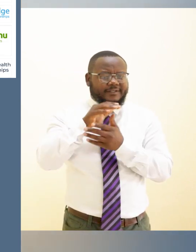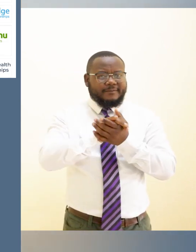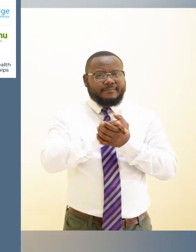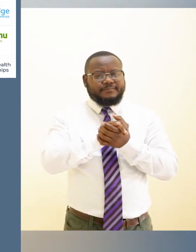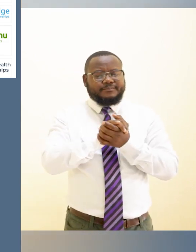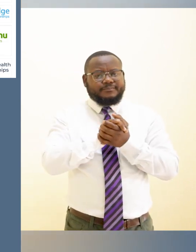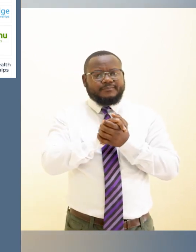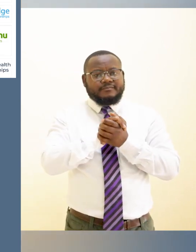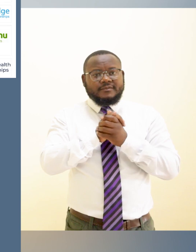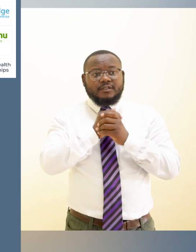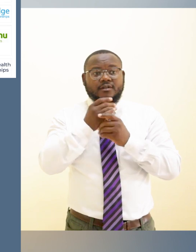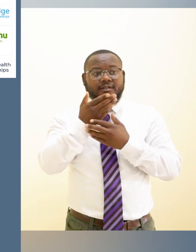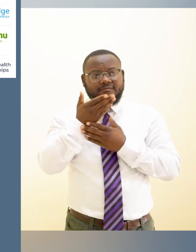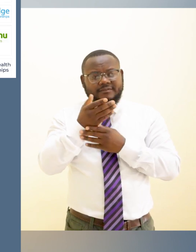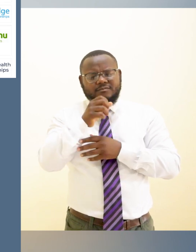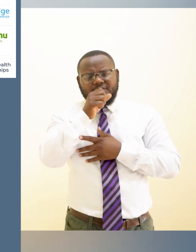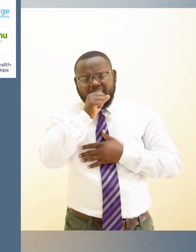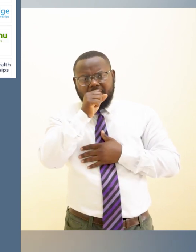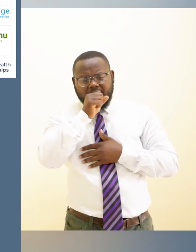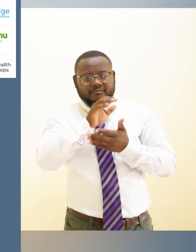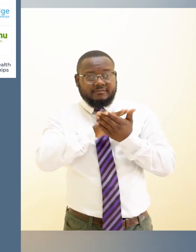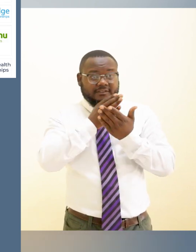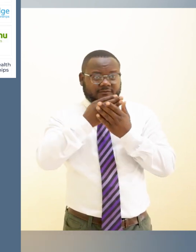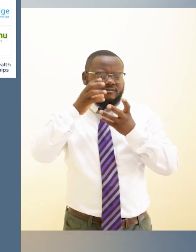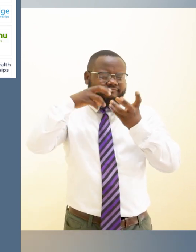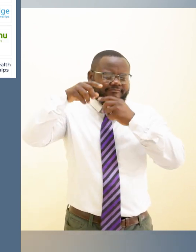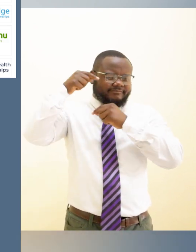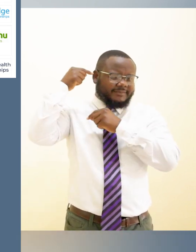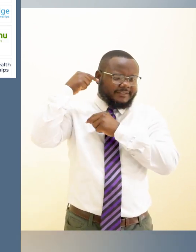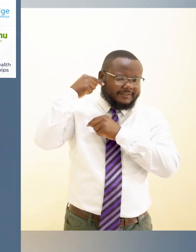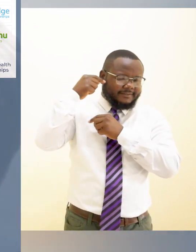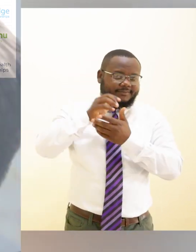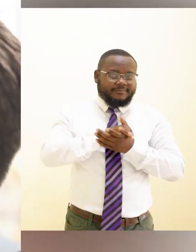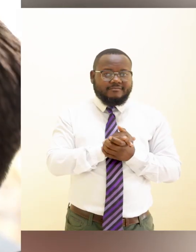foul odor, even reflex cough due to nerve stimulation.